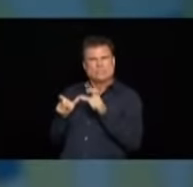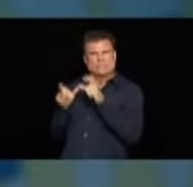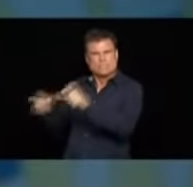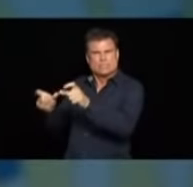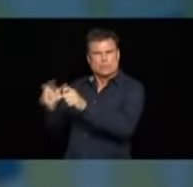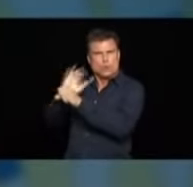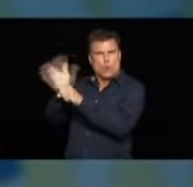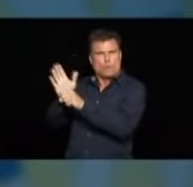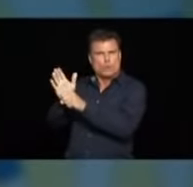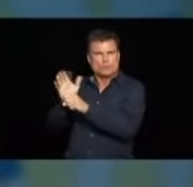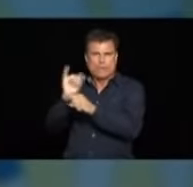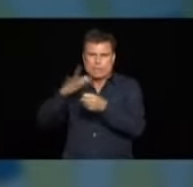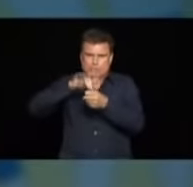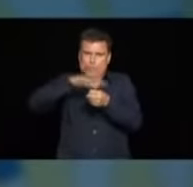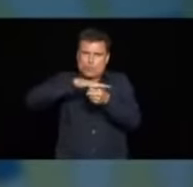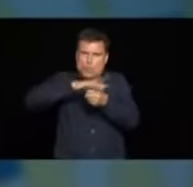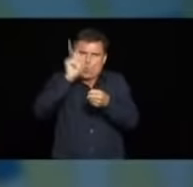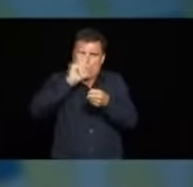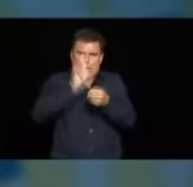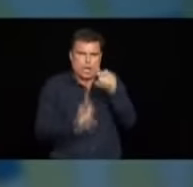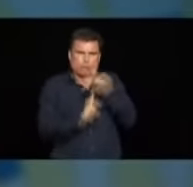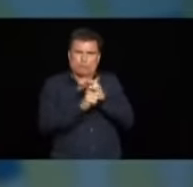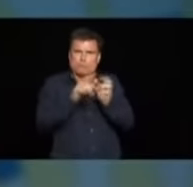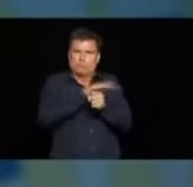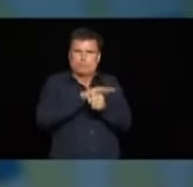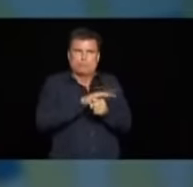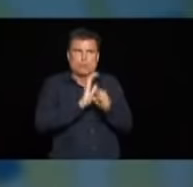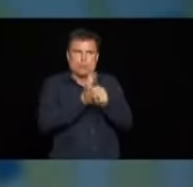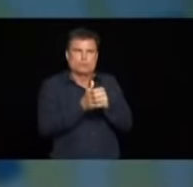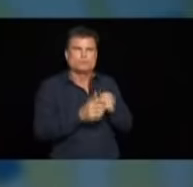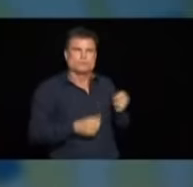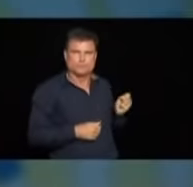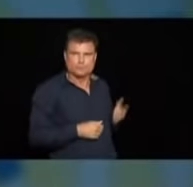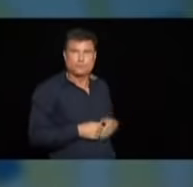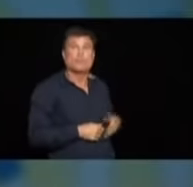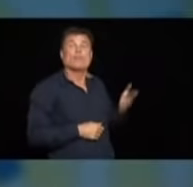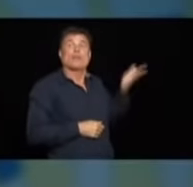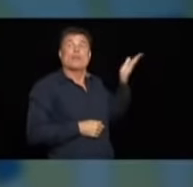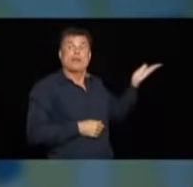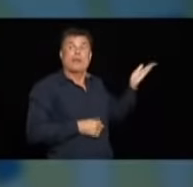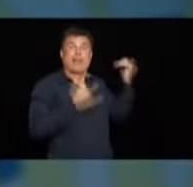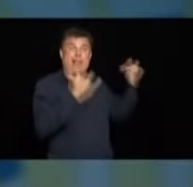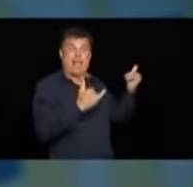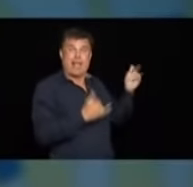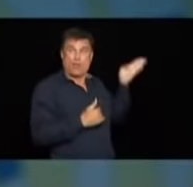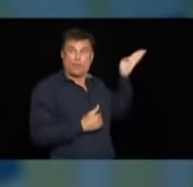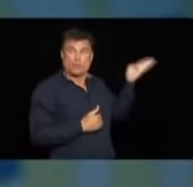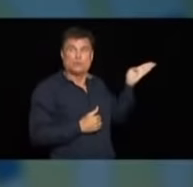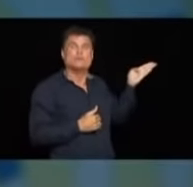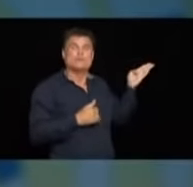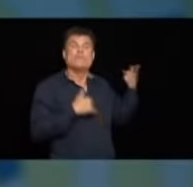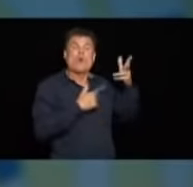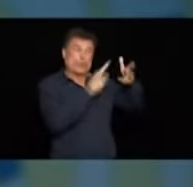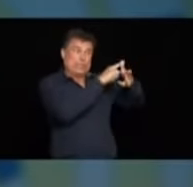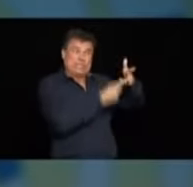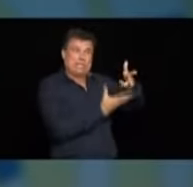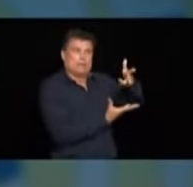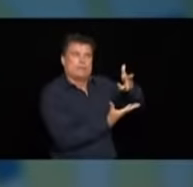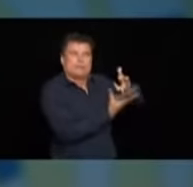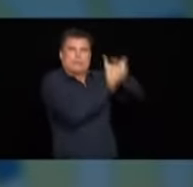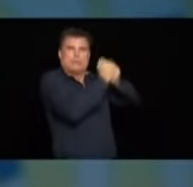in now. So this is just the bottom phase. This is where we have